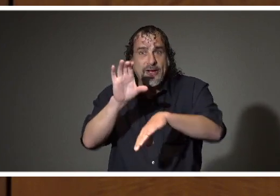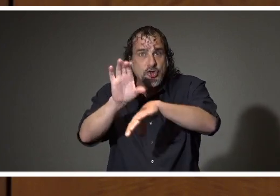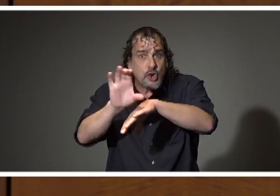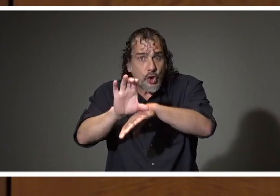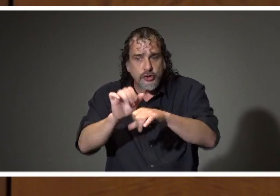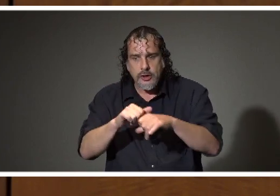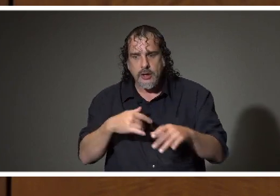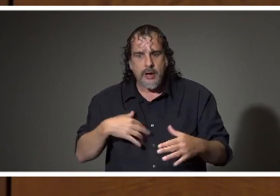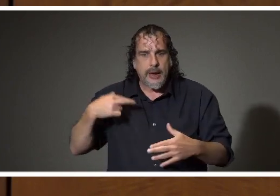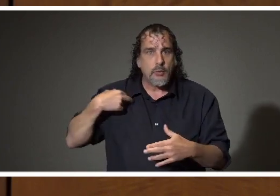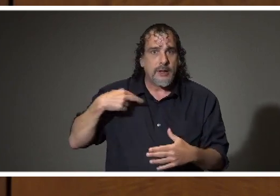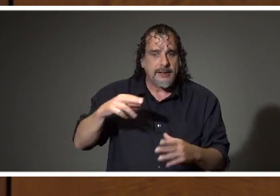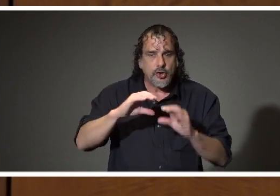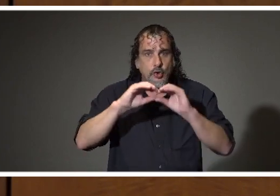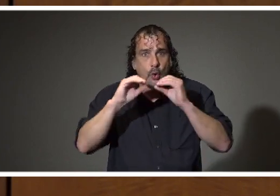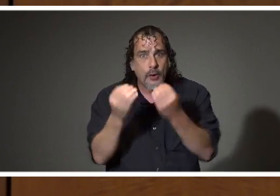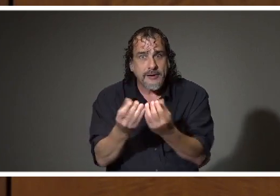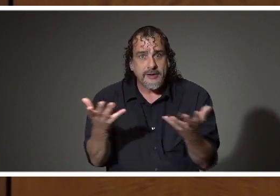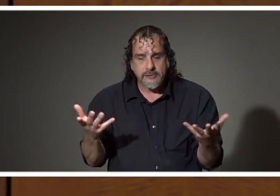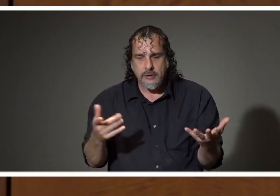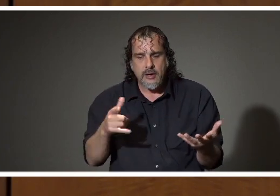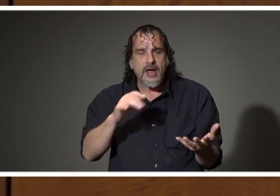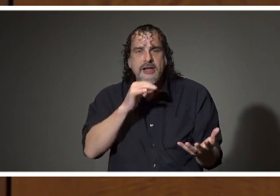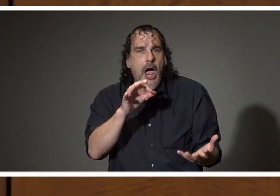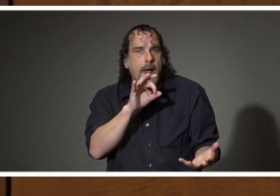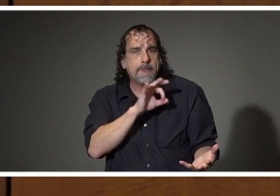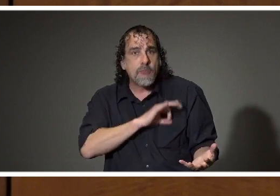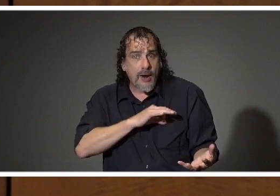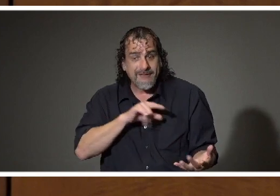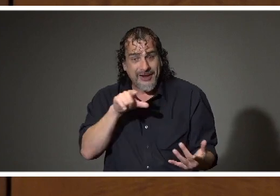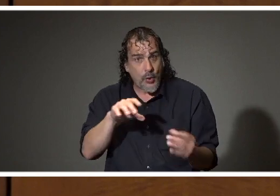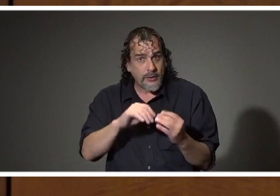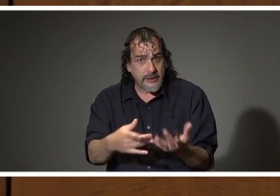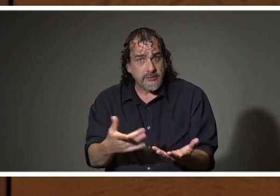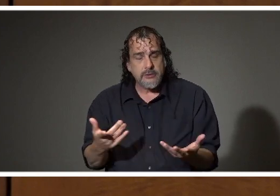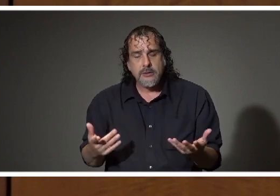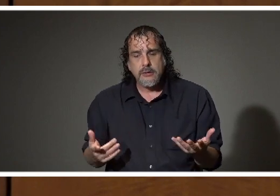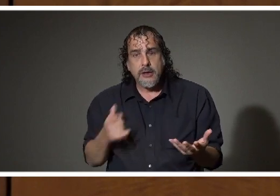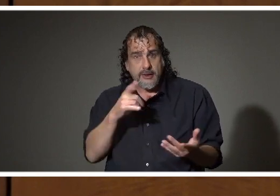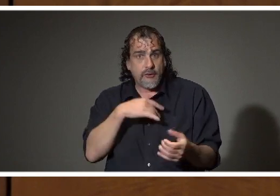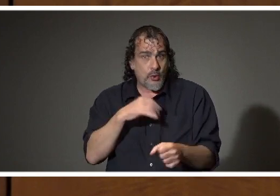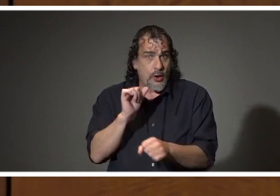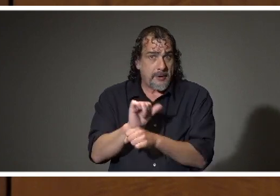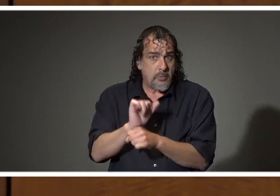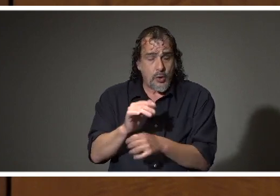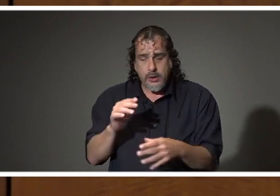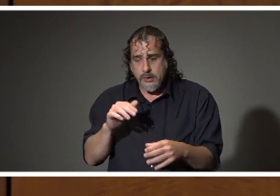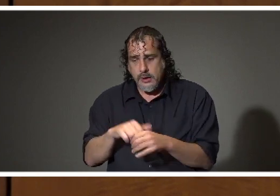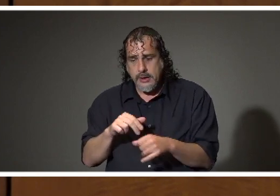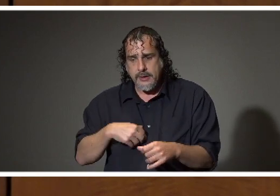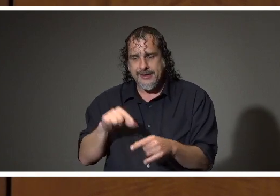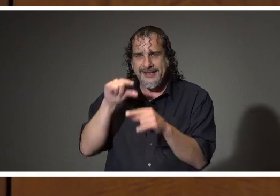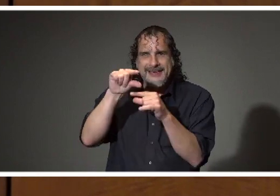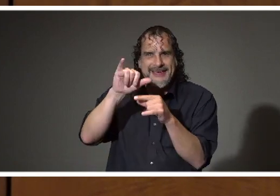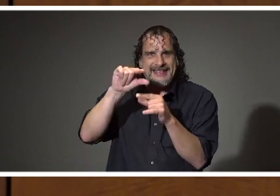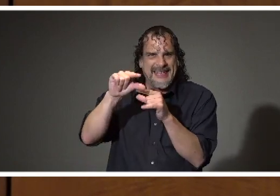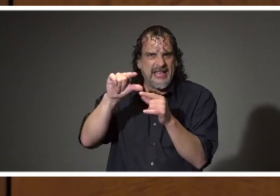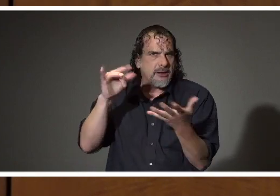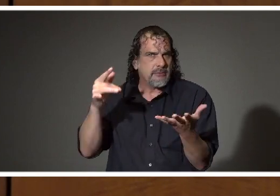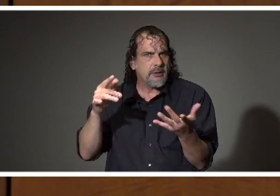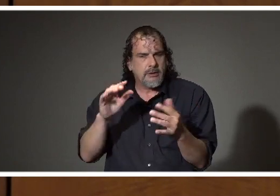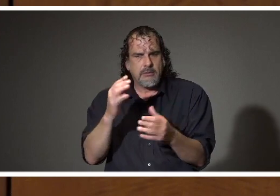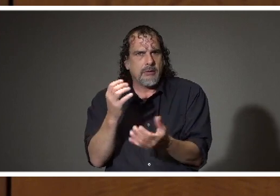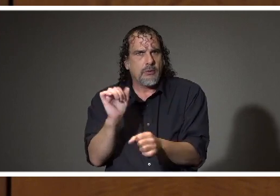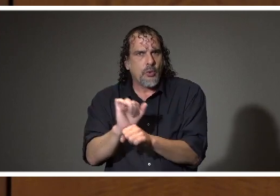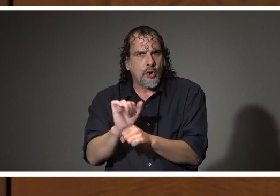a religious entity, or a nonprofit organization, if you are employed in the gig economy, if you